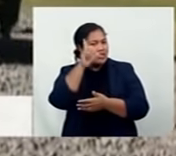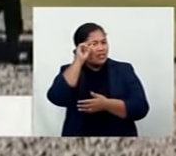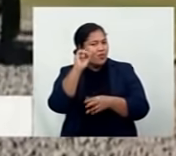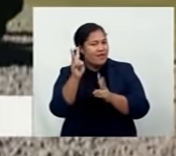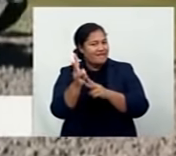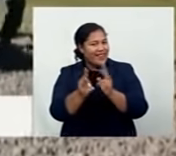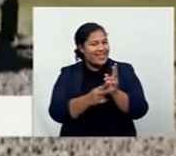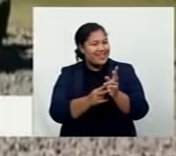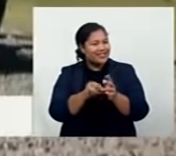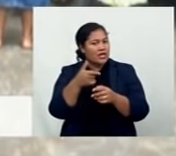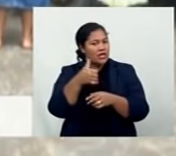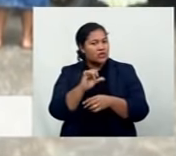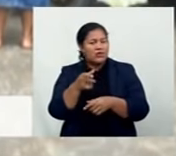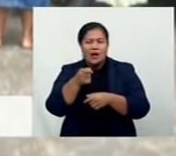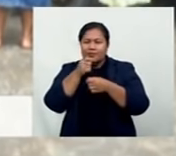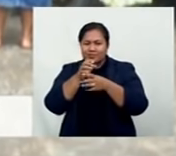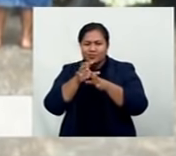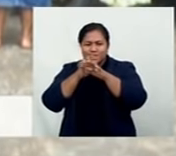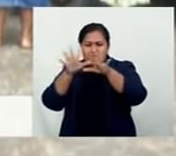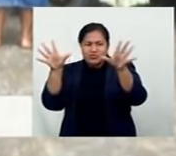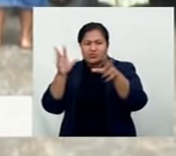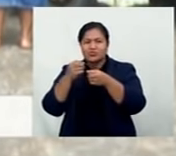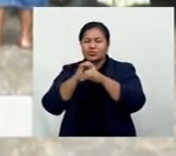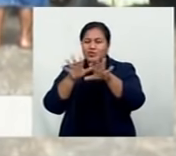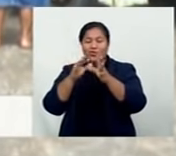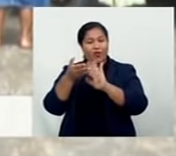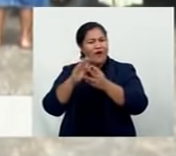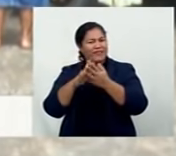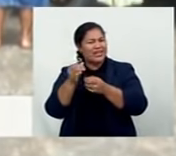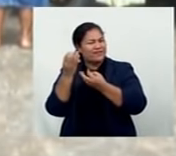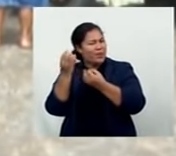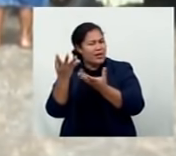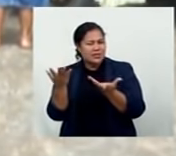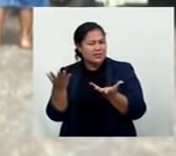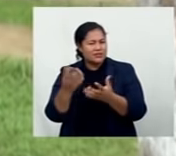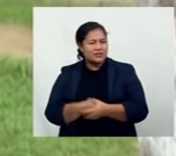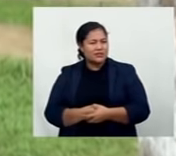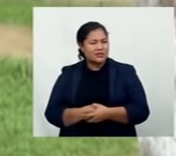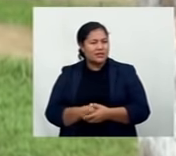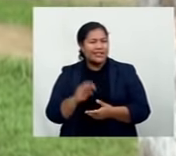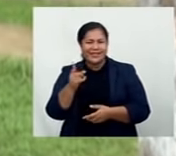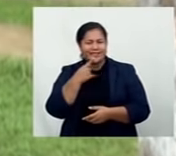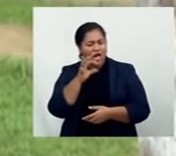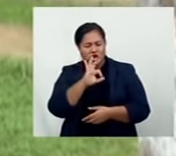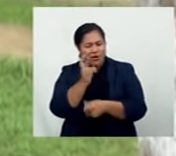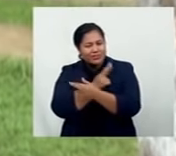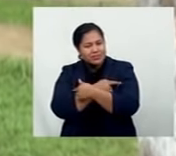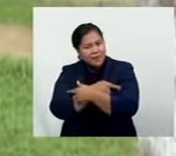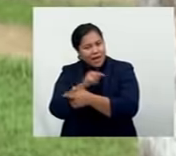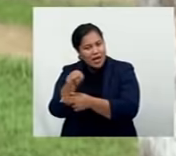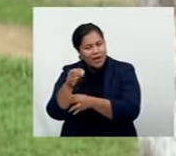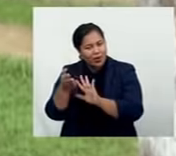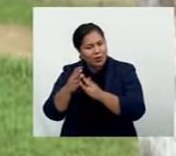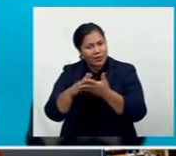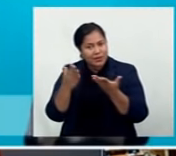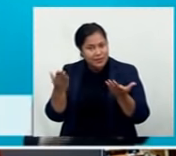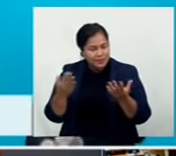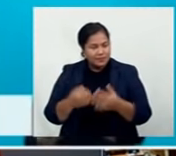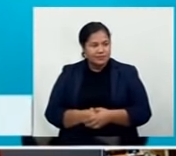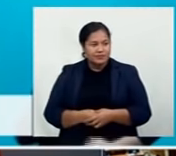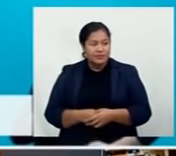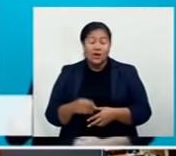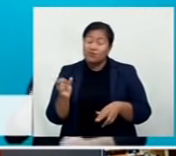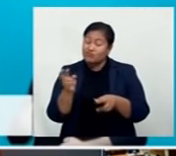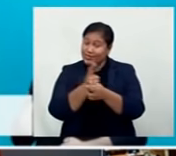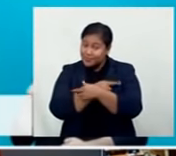villages and using hailers to disseminate COVID-19 information, who says they do not respect the community. Respected tradition in the